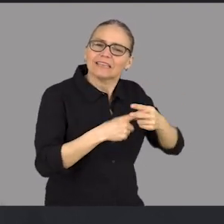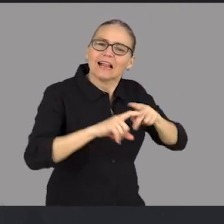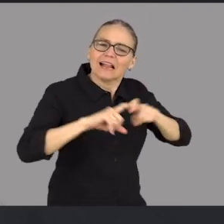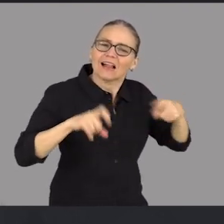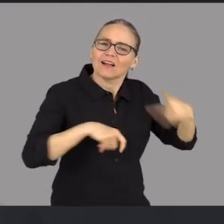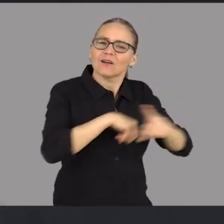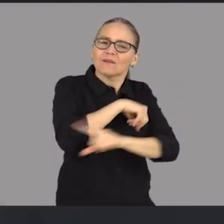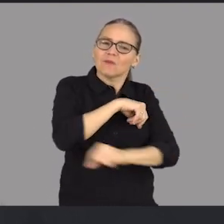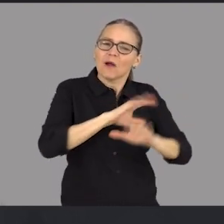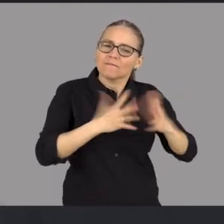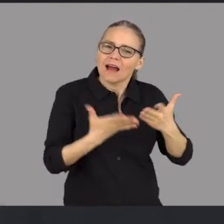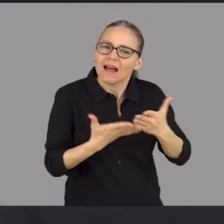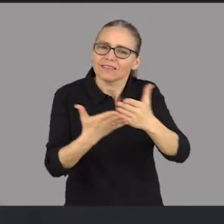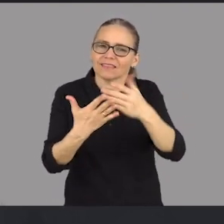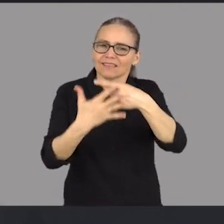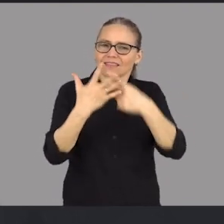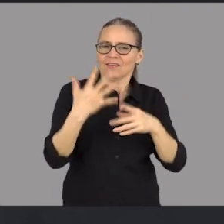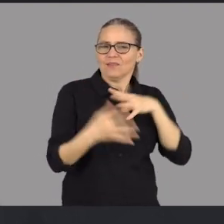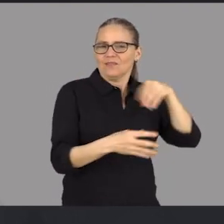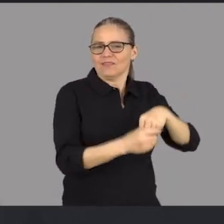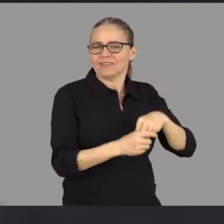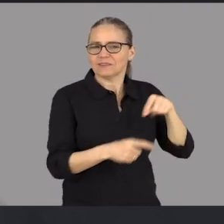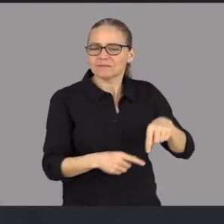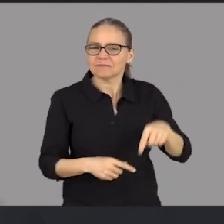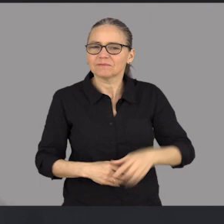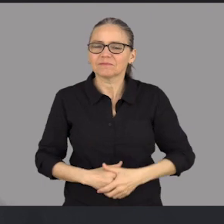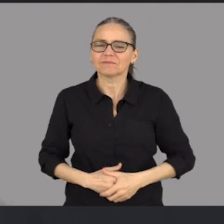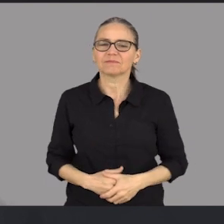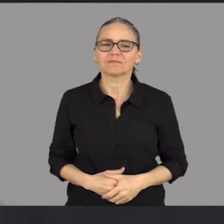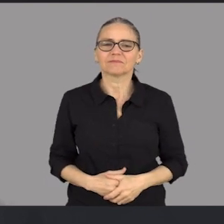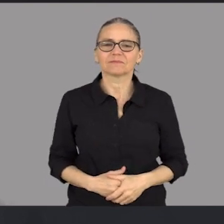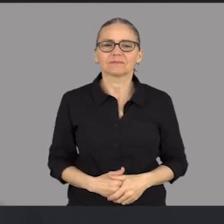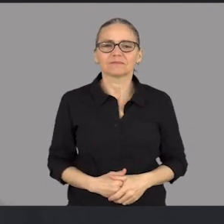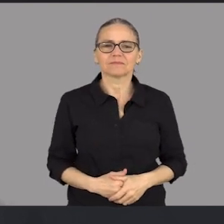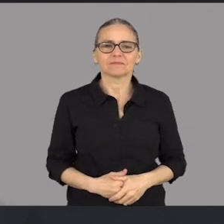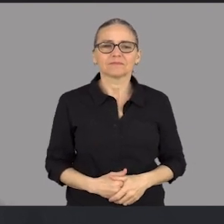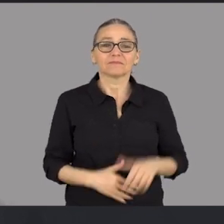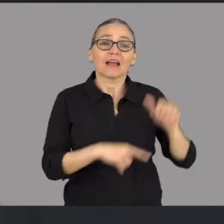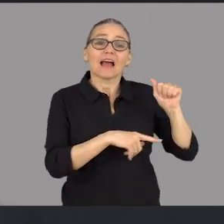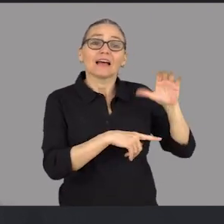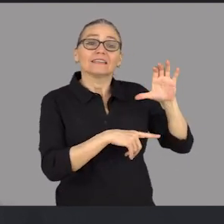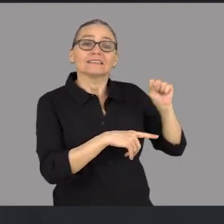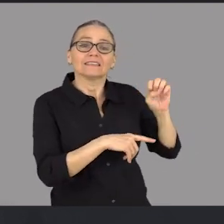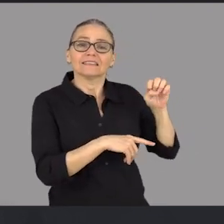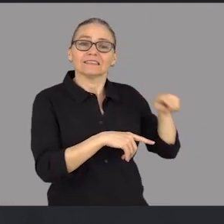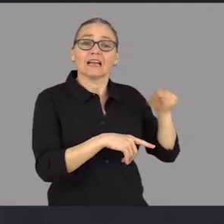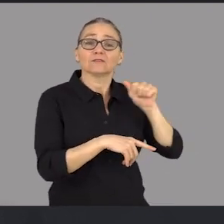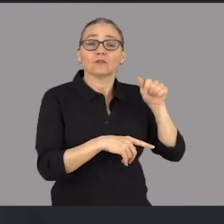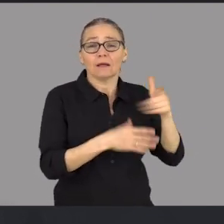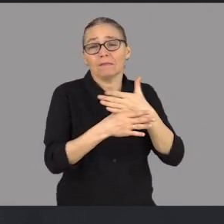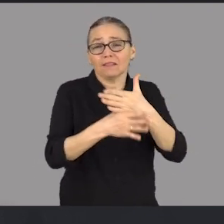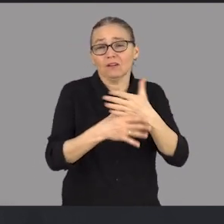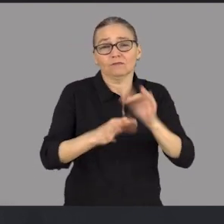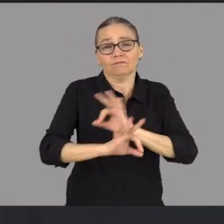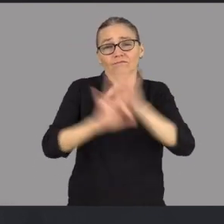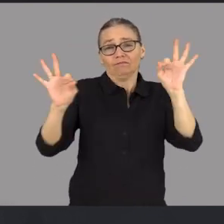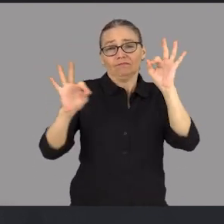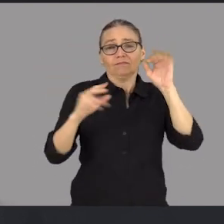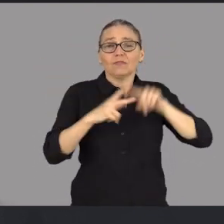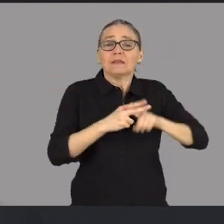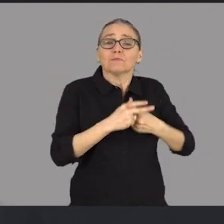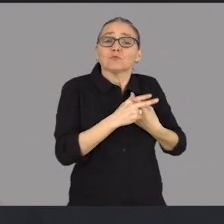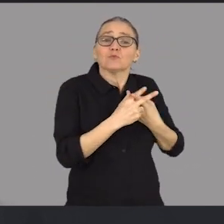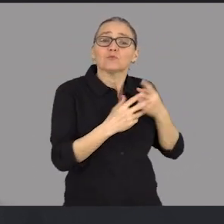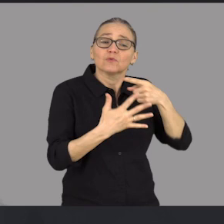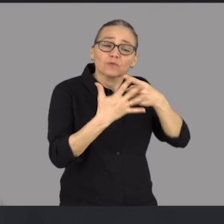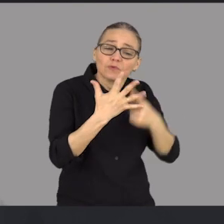unknown. I think it keeps us stuck. And just to point out again, the link Ashley shared